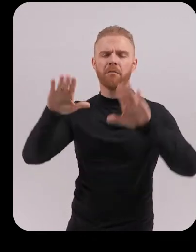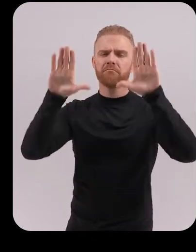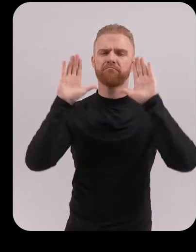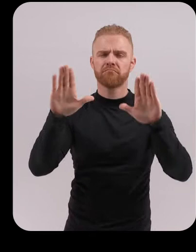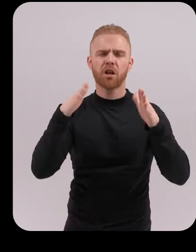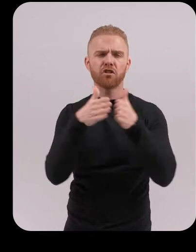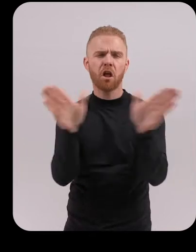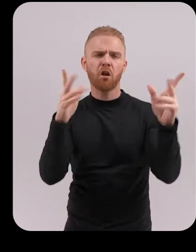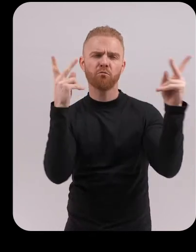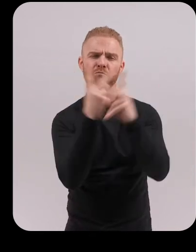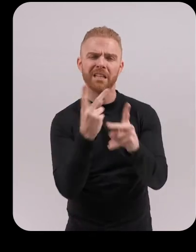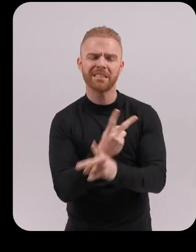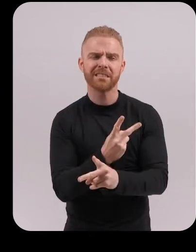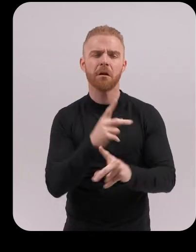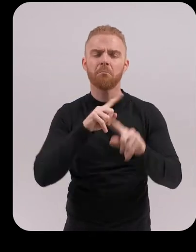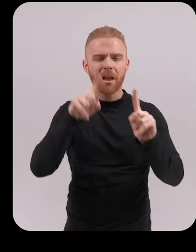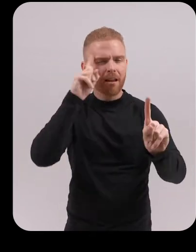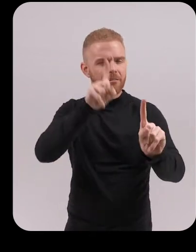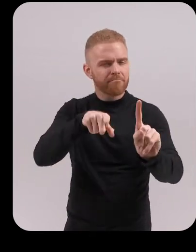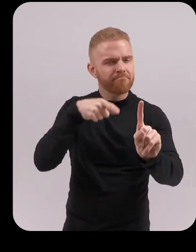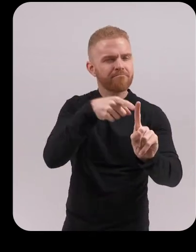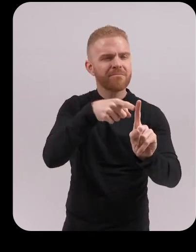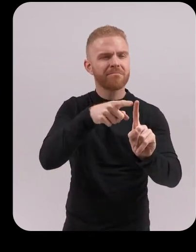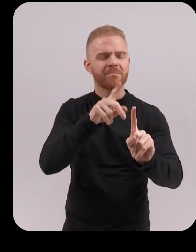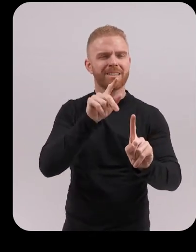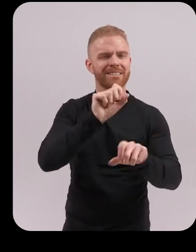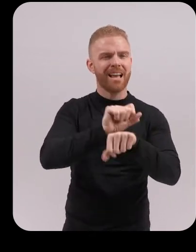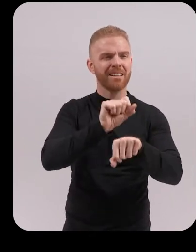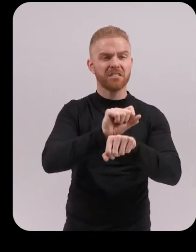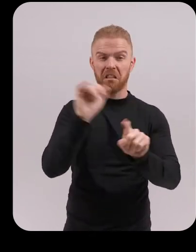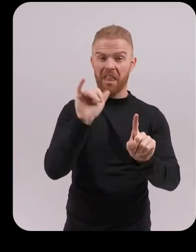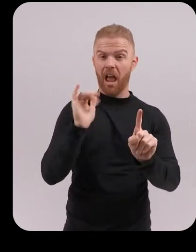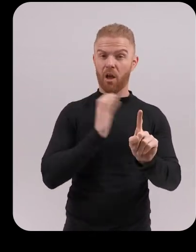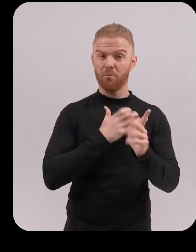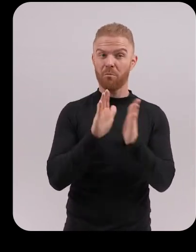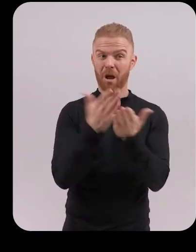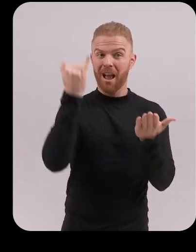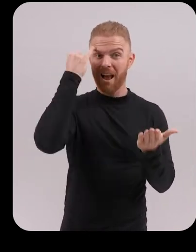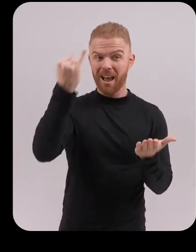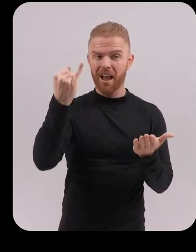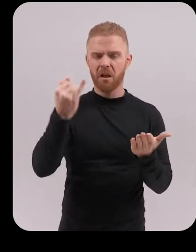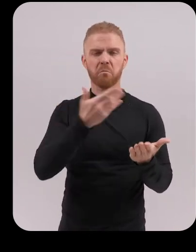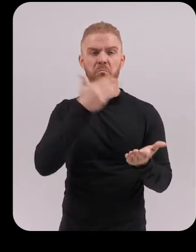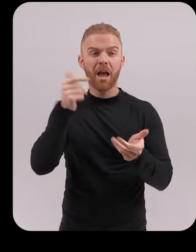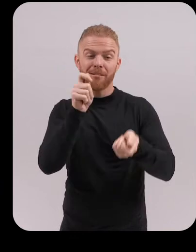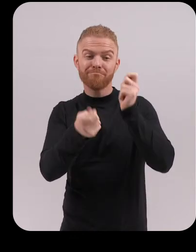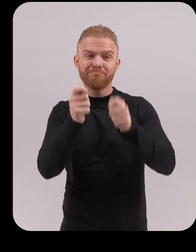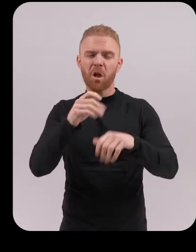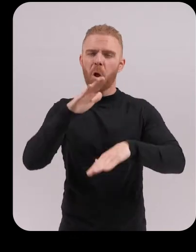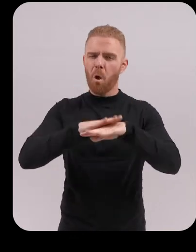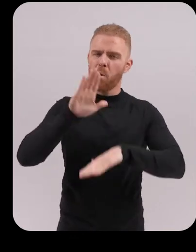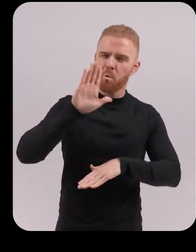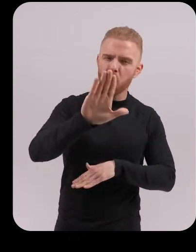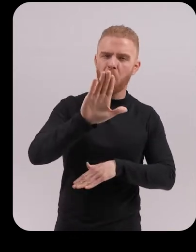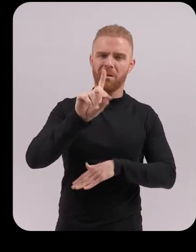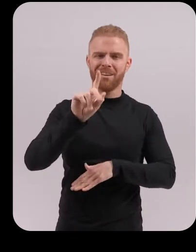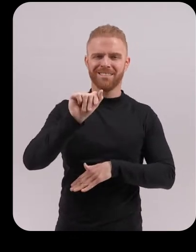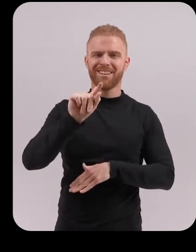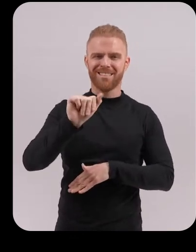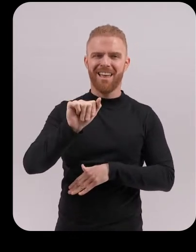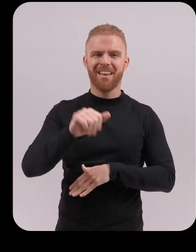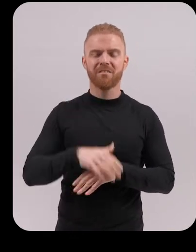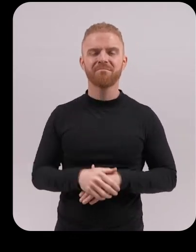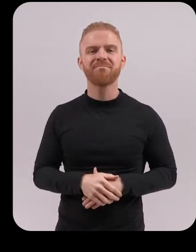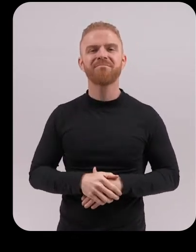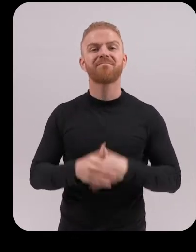at general reasoning. But for a specific task like our book idea, it is much better for you to tune them on your own data.